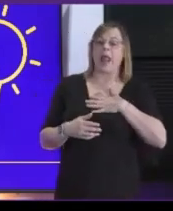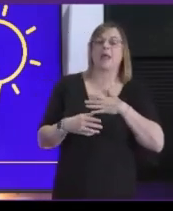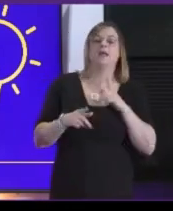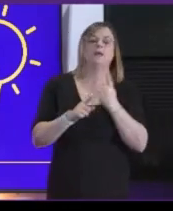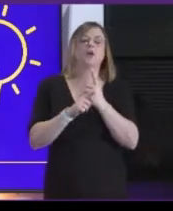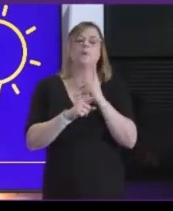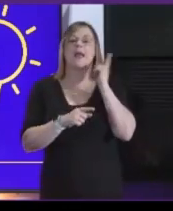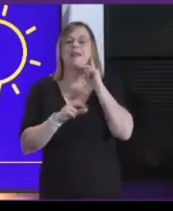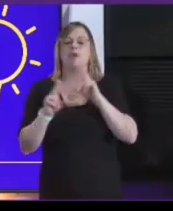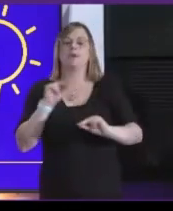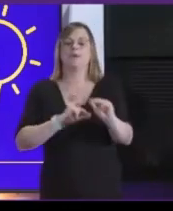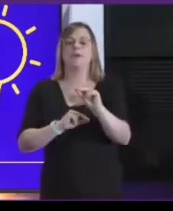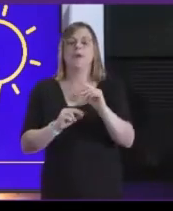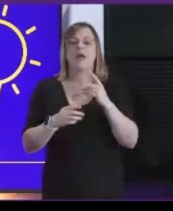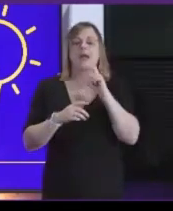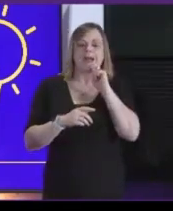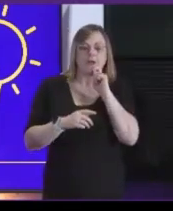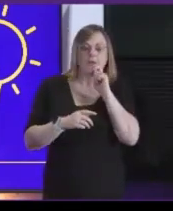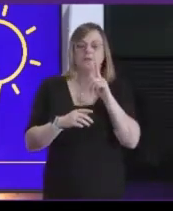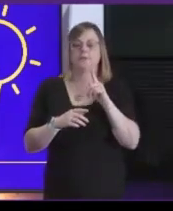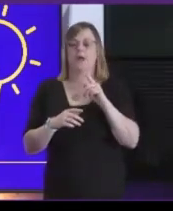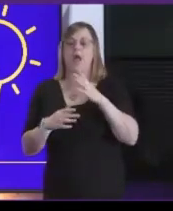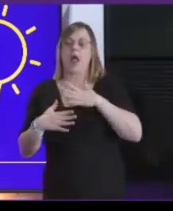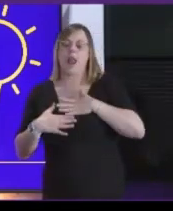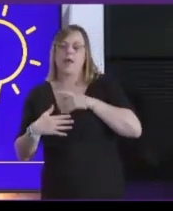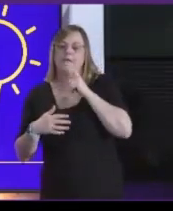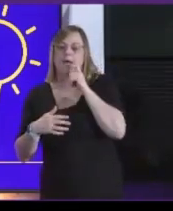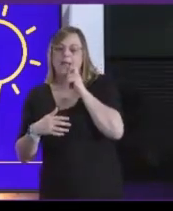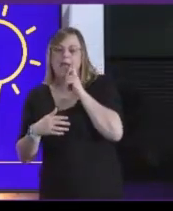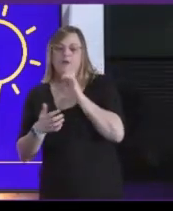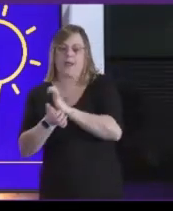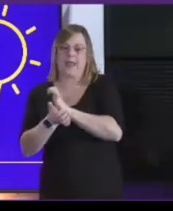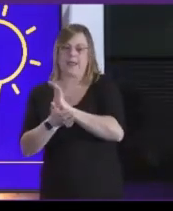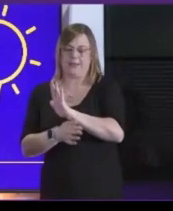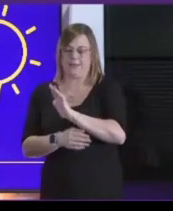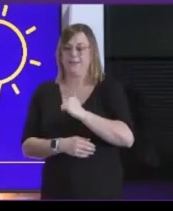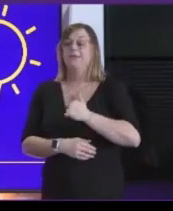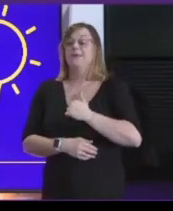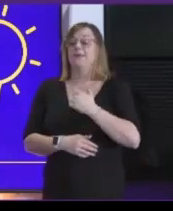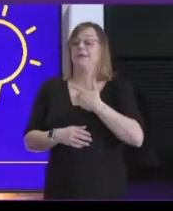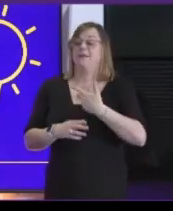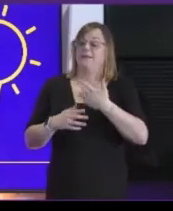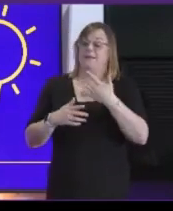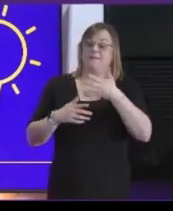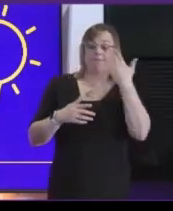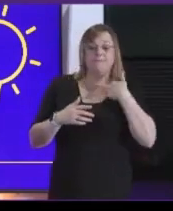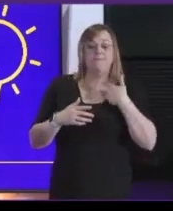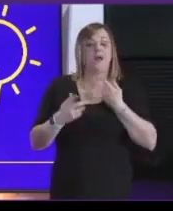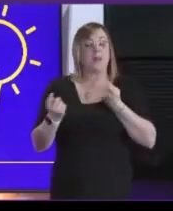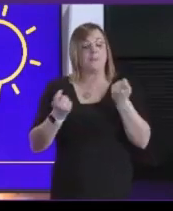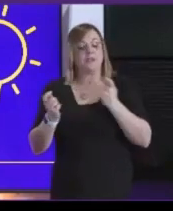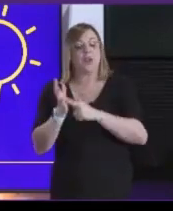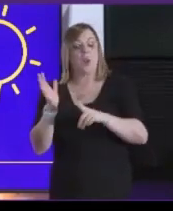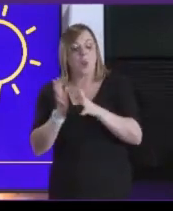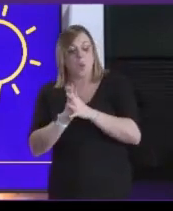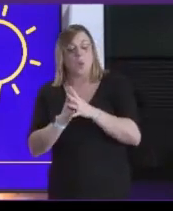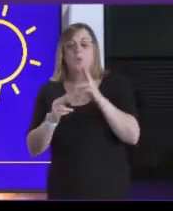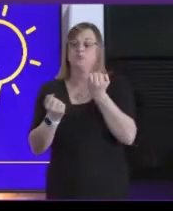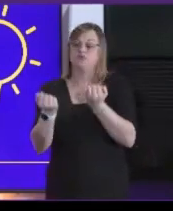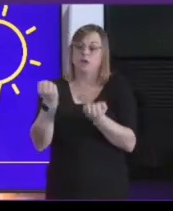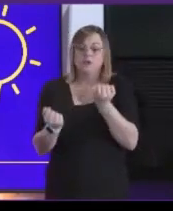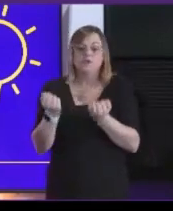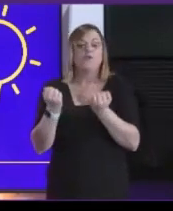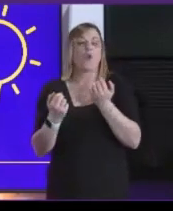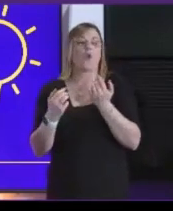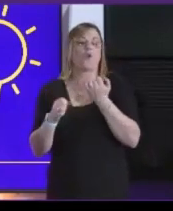am a retired attorney, recovering attorney, former administrative law judge for the federal government in